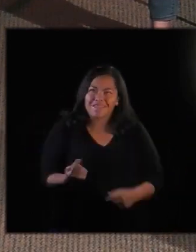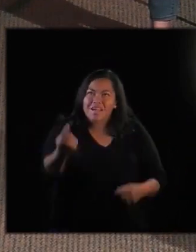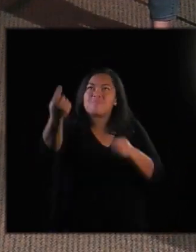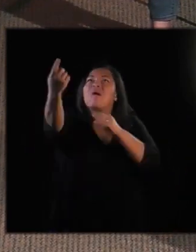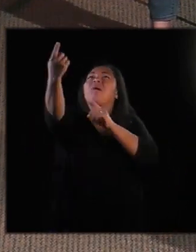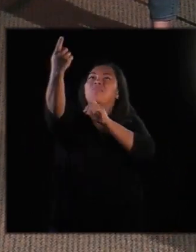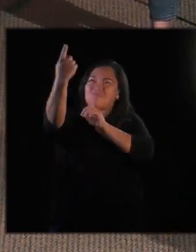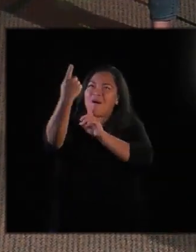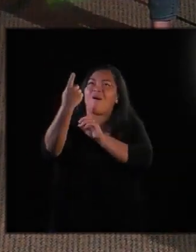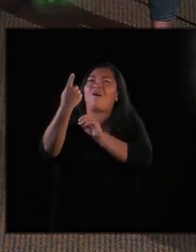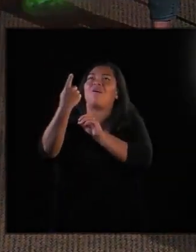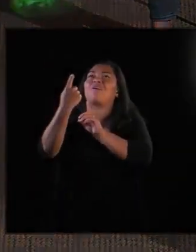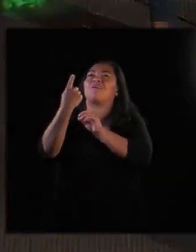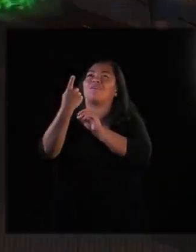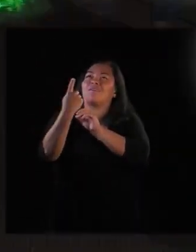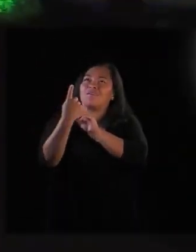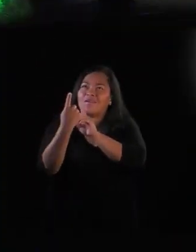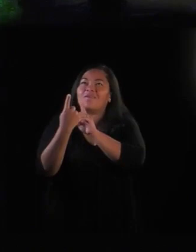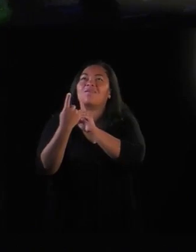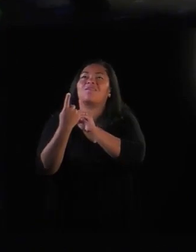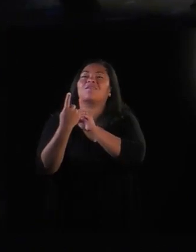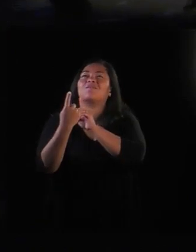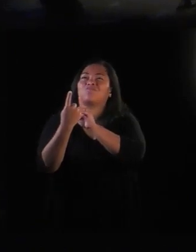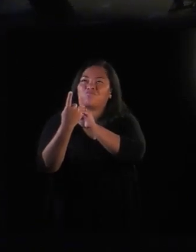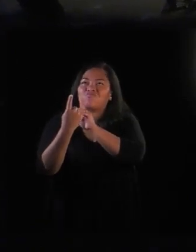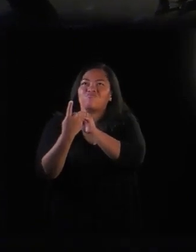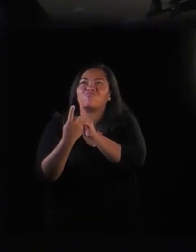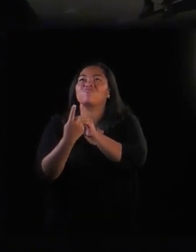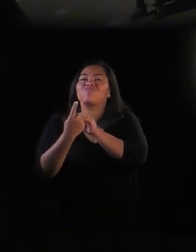Then you came along